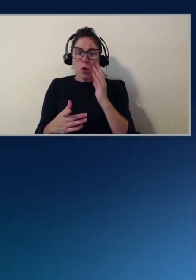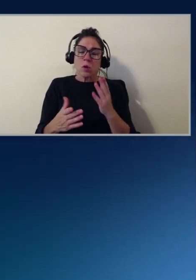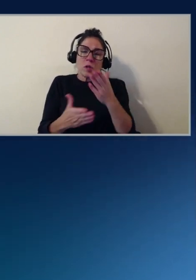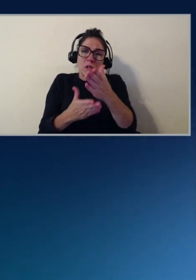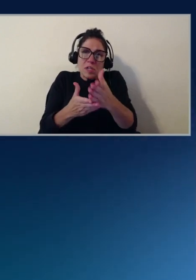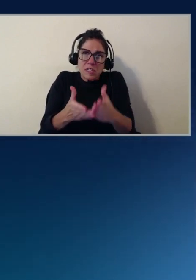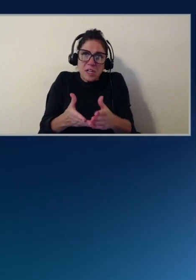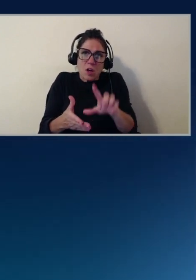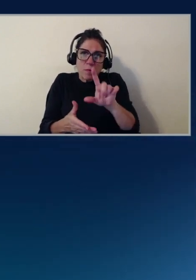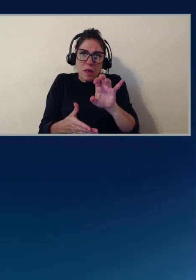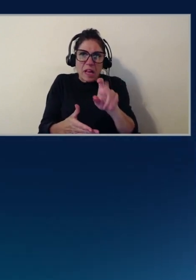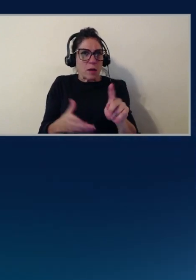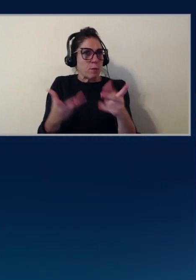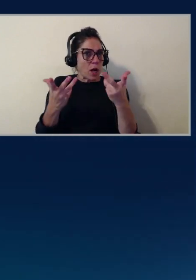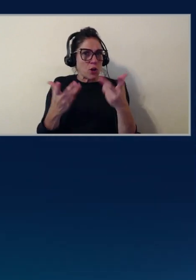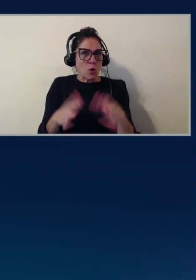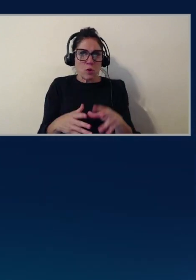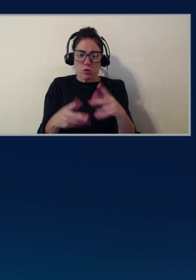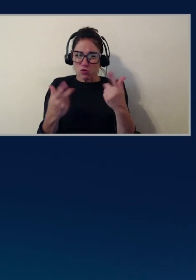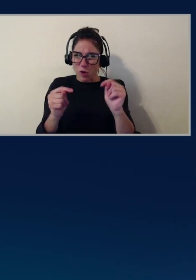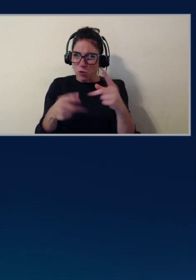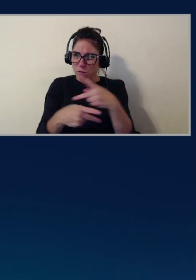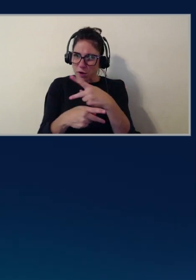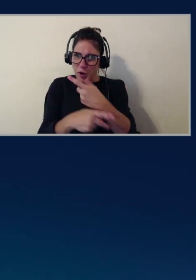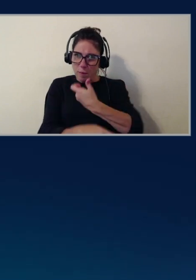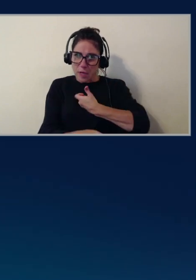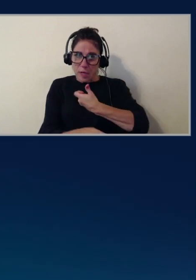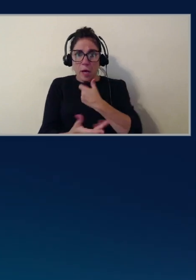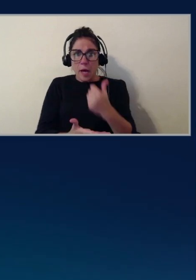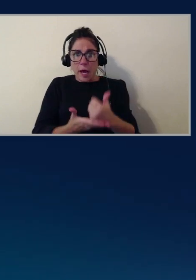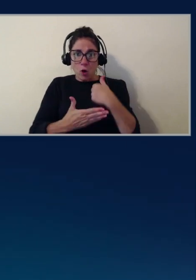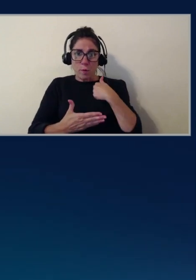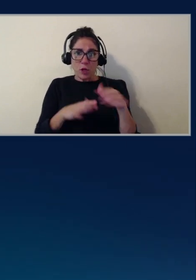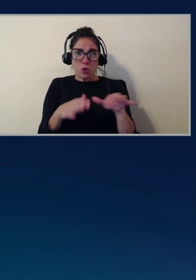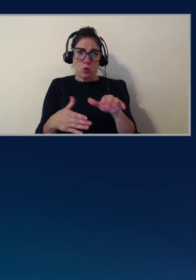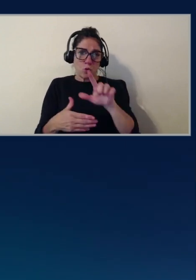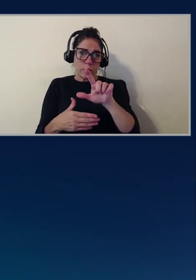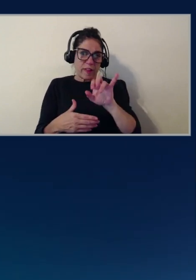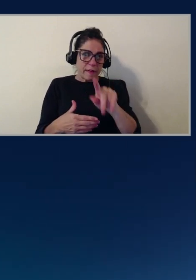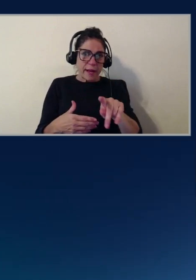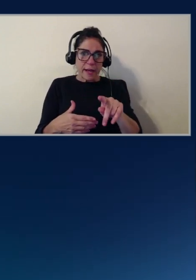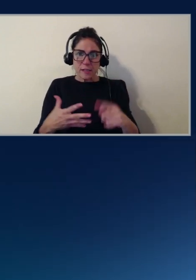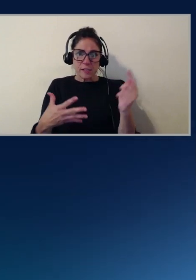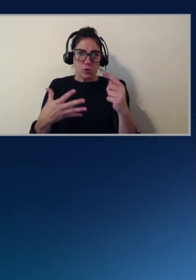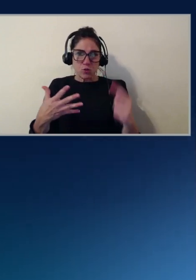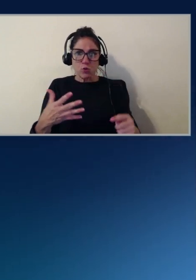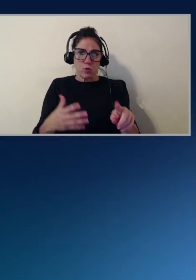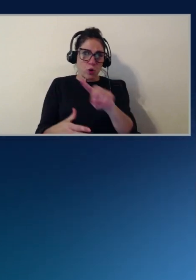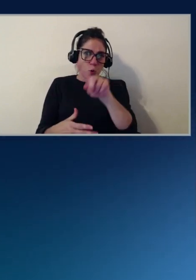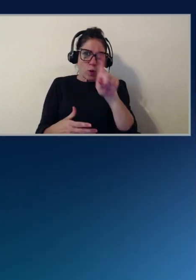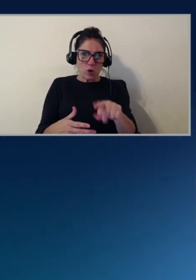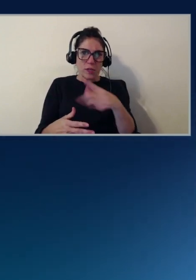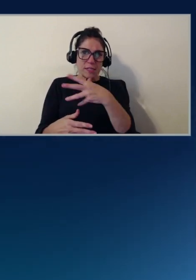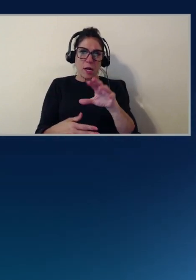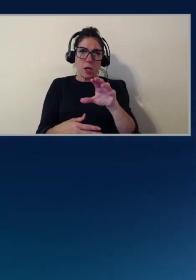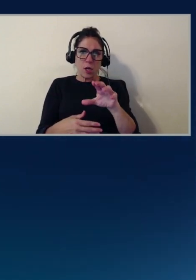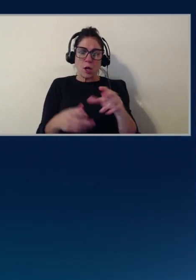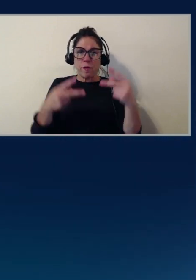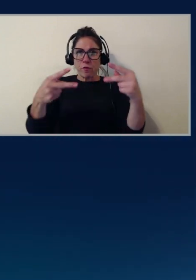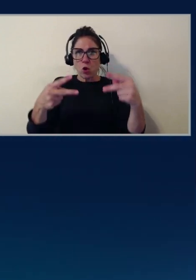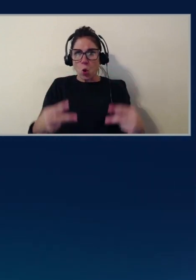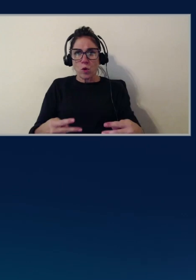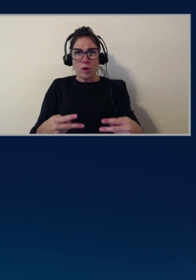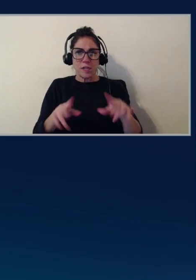to, you know, just try and figure it out on my own. It helped me do all the link statements so I can do all the queries in code. And the same with picking up a new language now is, you